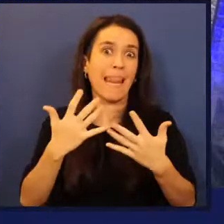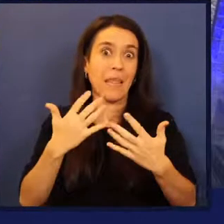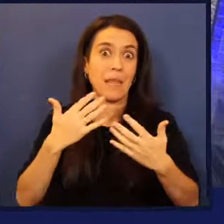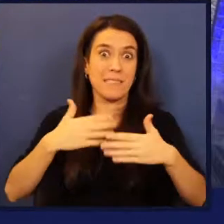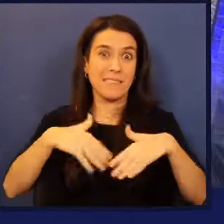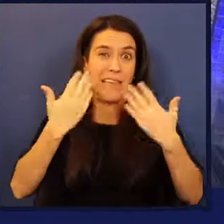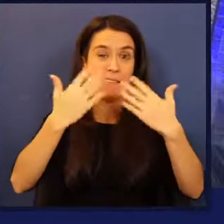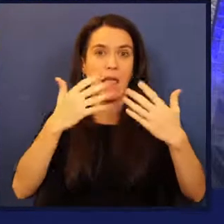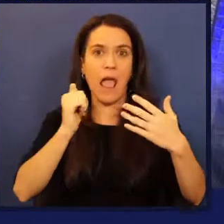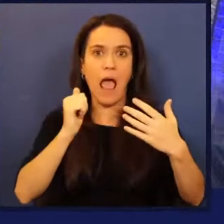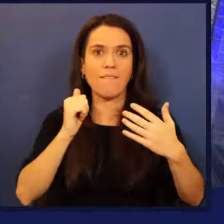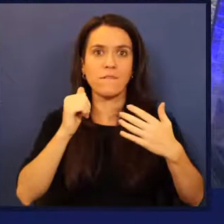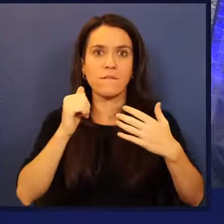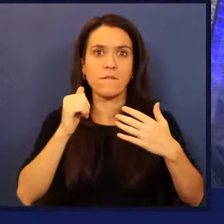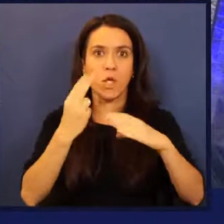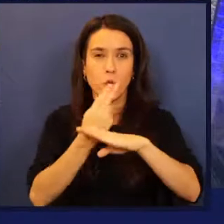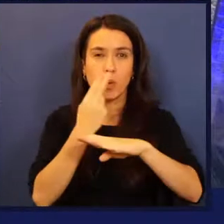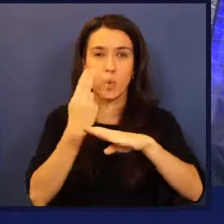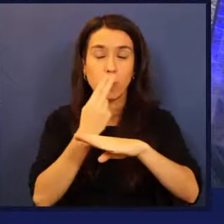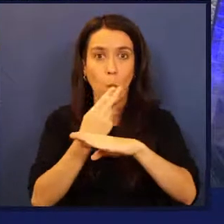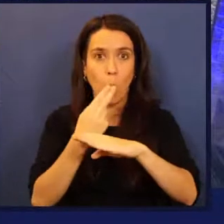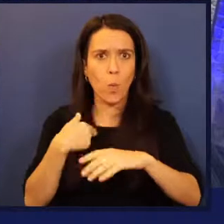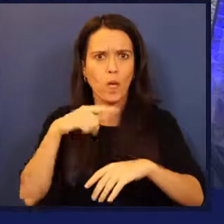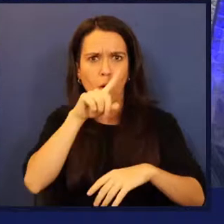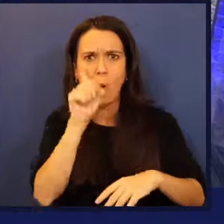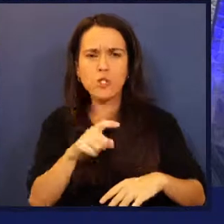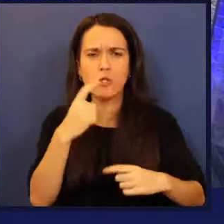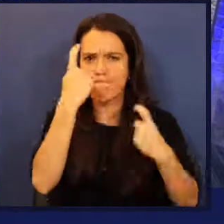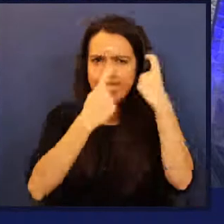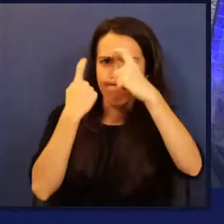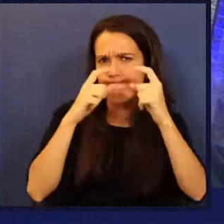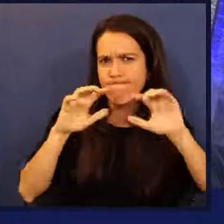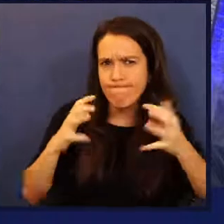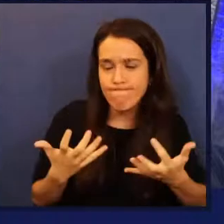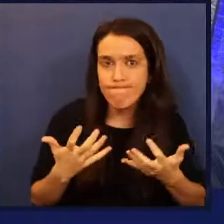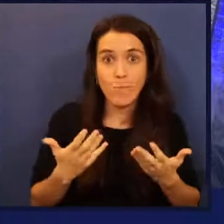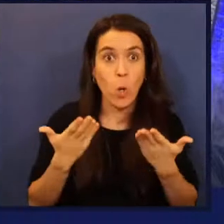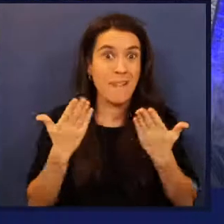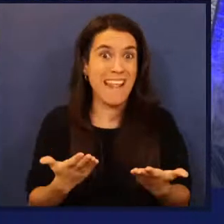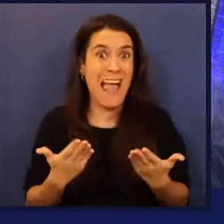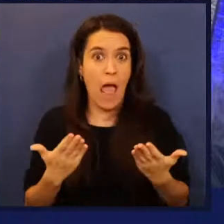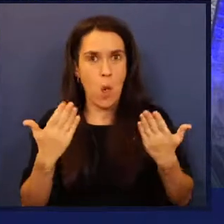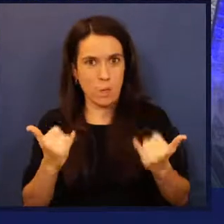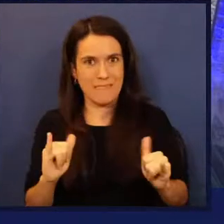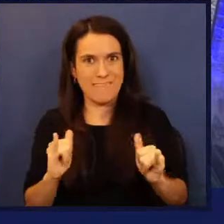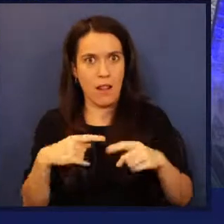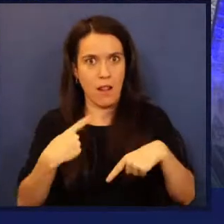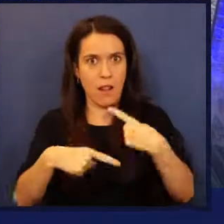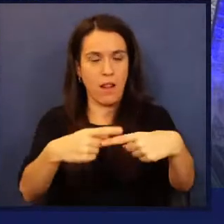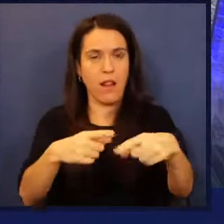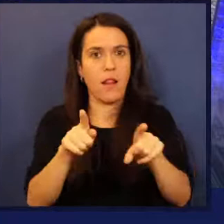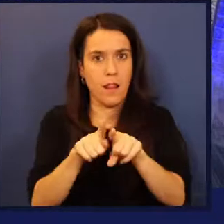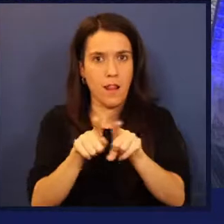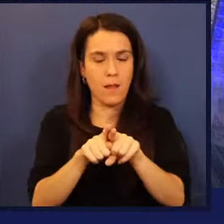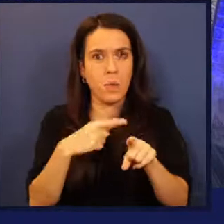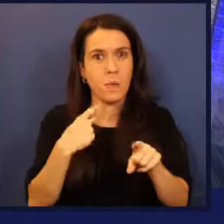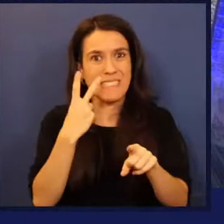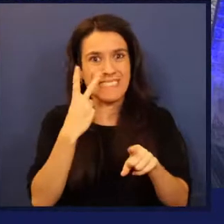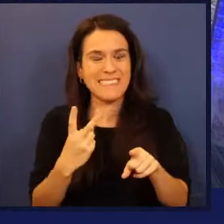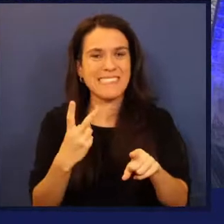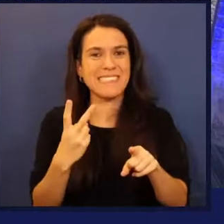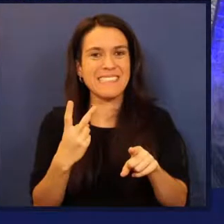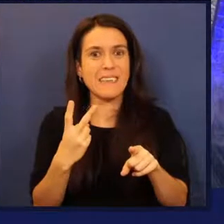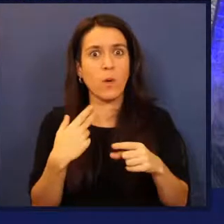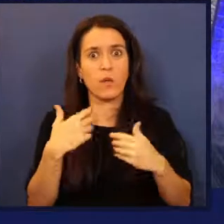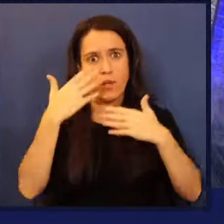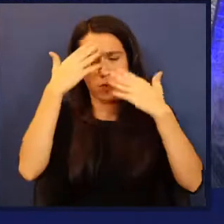Like, we weren't asking those questions. So we are, I mean, they are now, but this is what we're all facing. We don't know if the